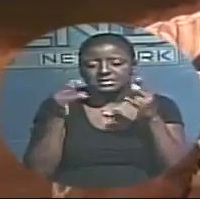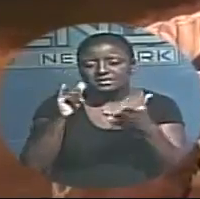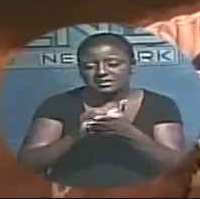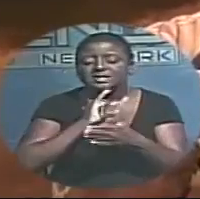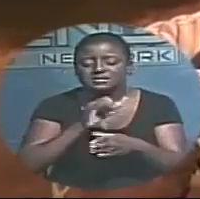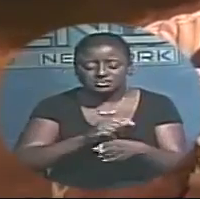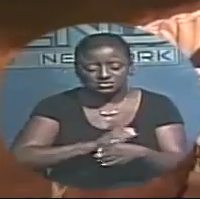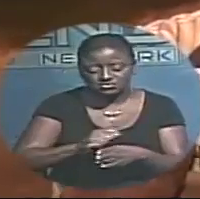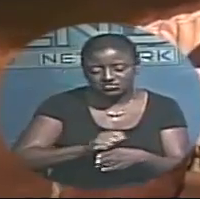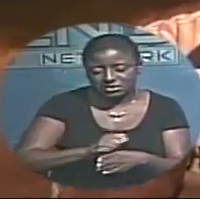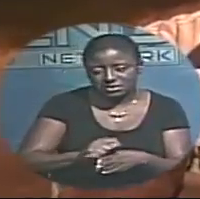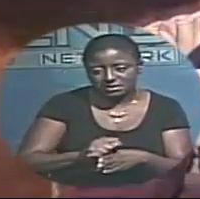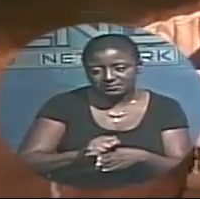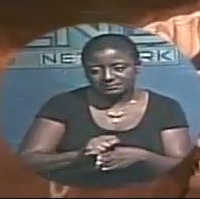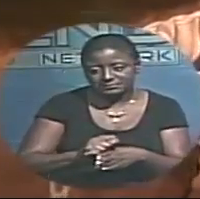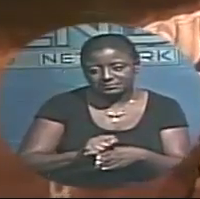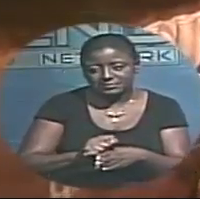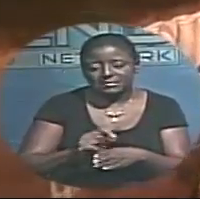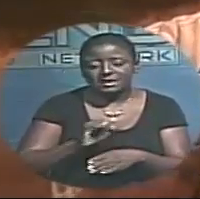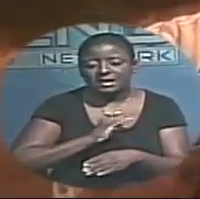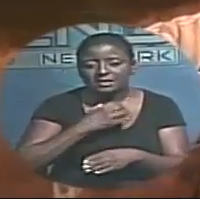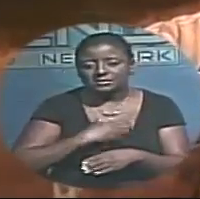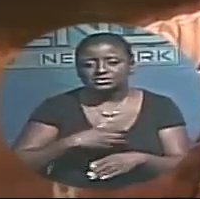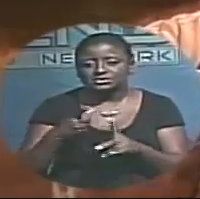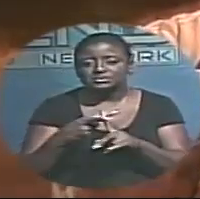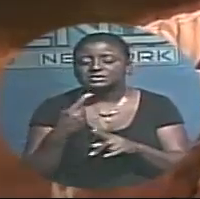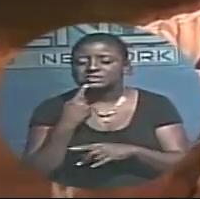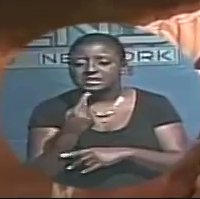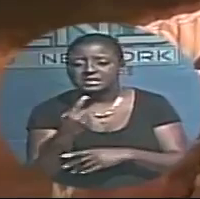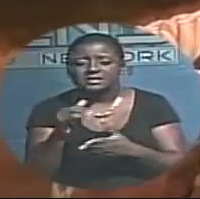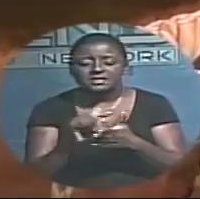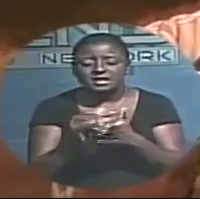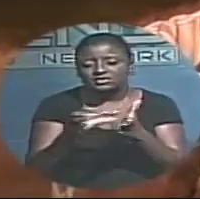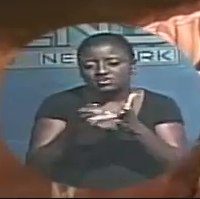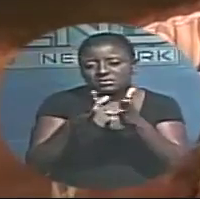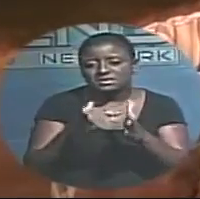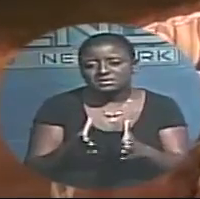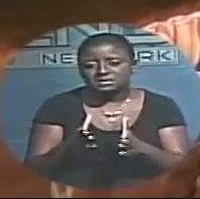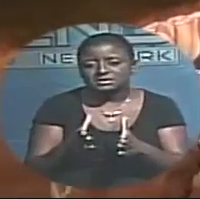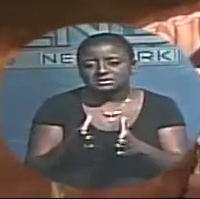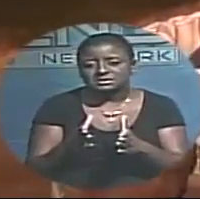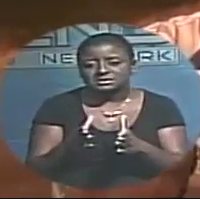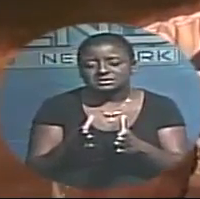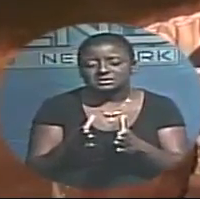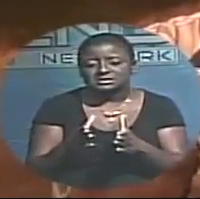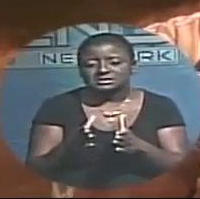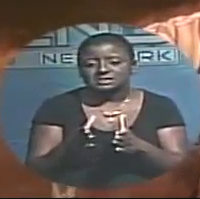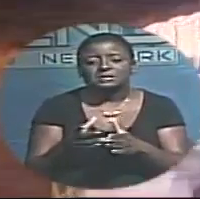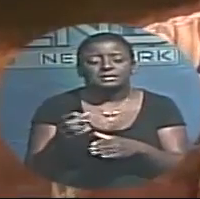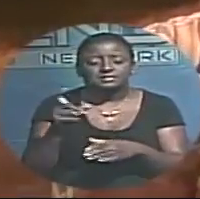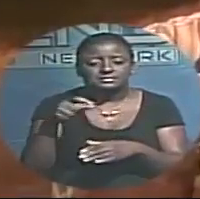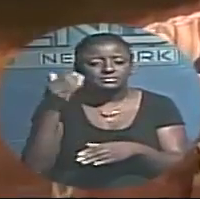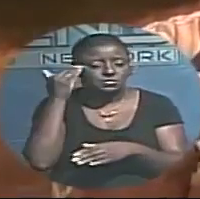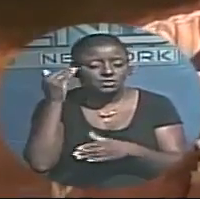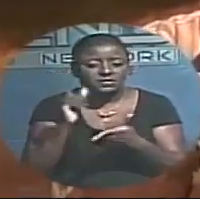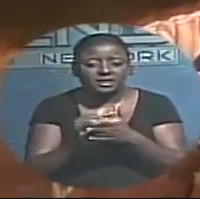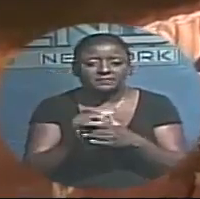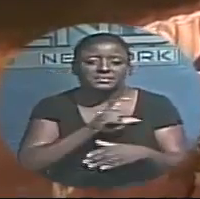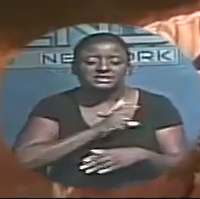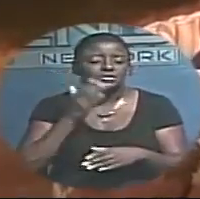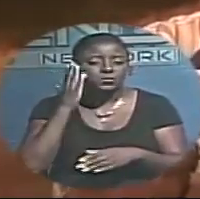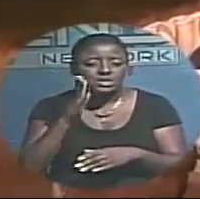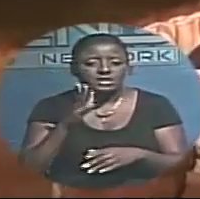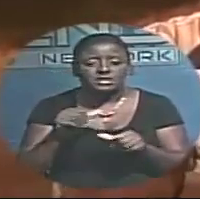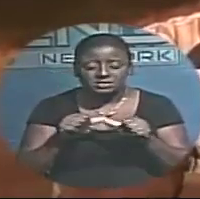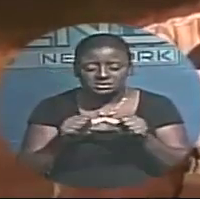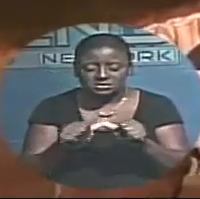continue to move forward, I wish to say that criminals can be on the alert, that police will continue to target them. There's